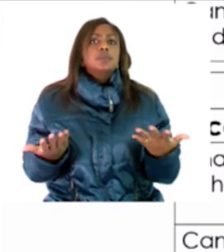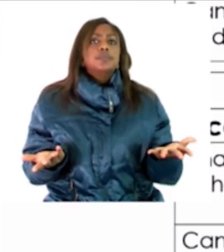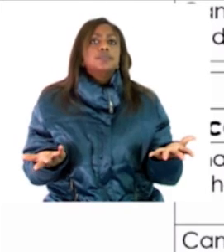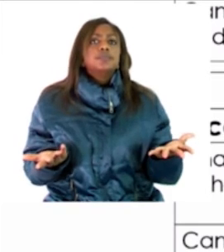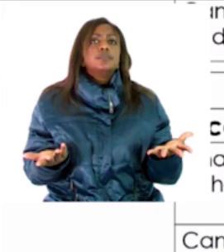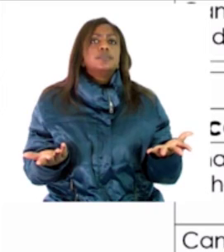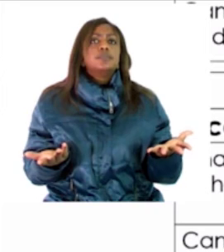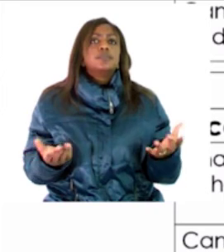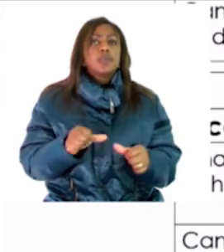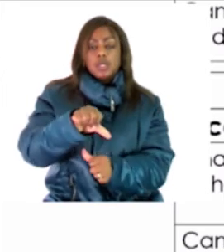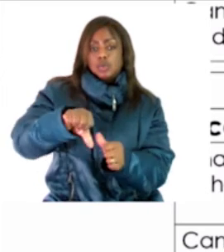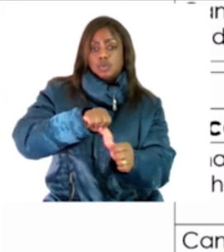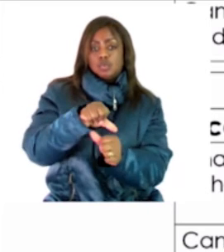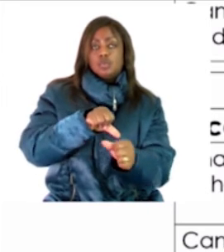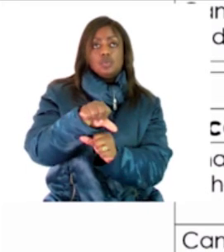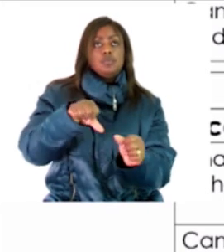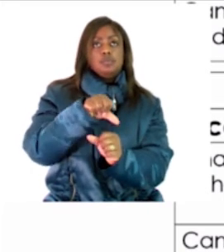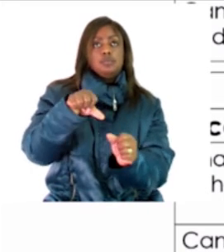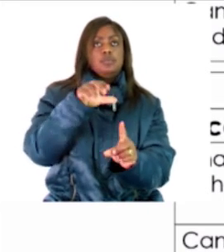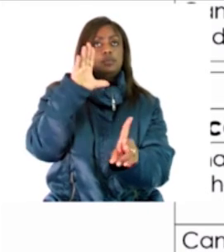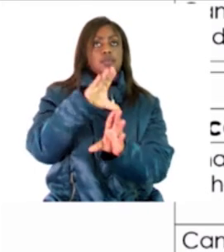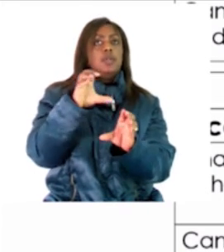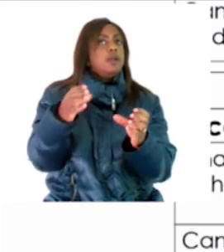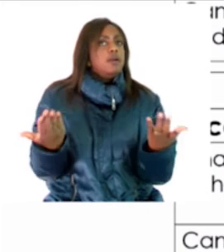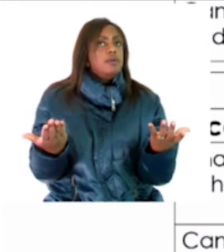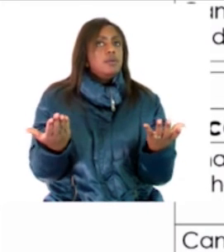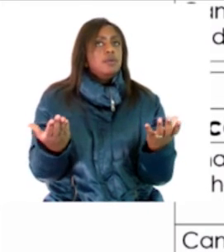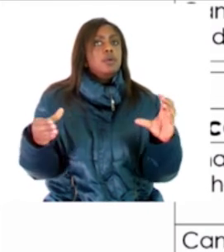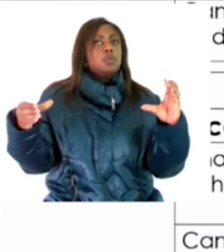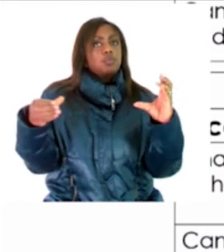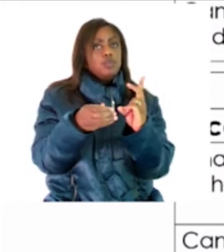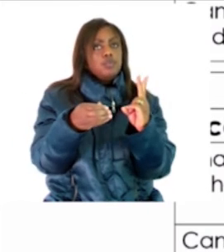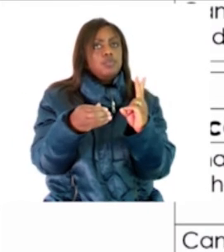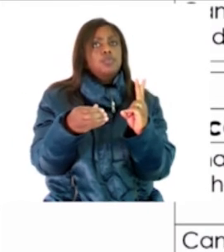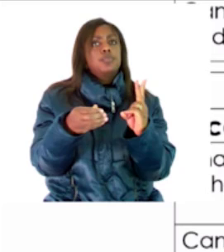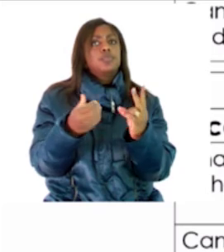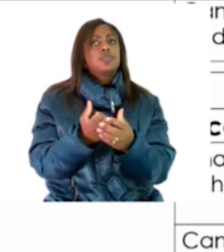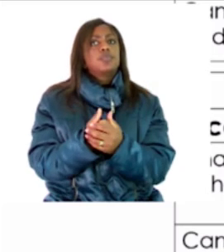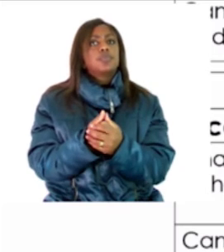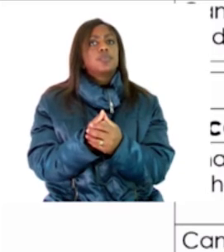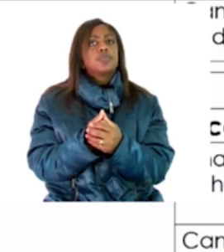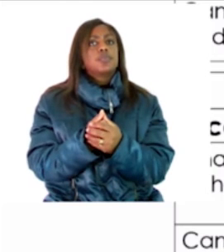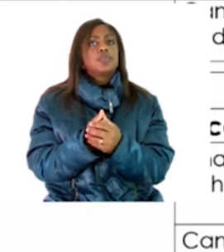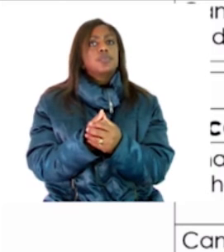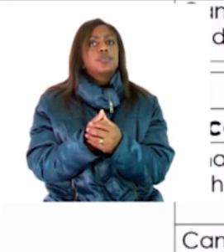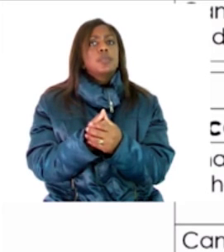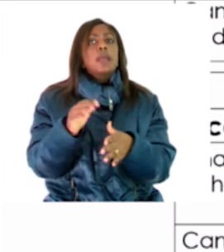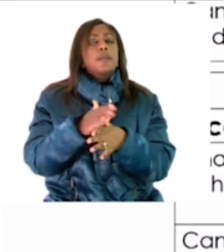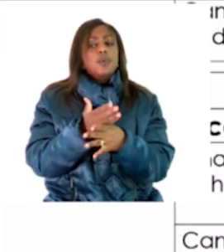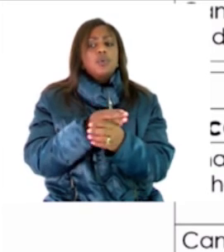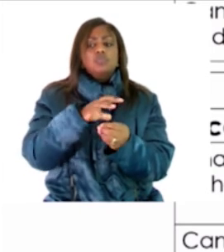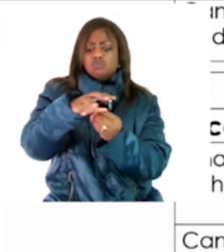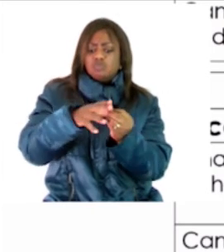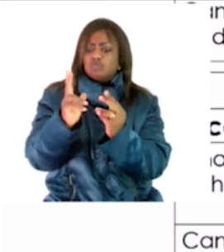our social living or our social health? It said that tension in the family, you are always lying trying to